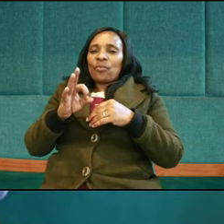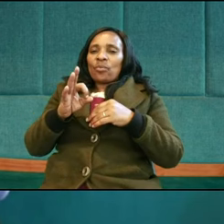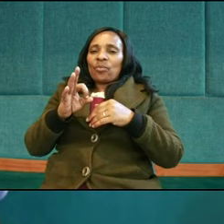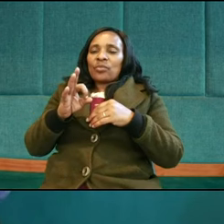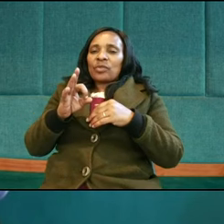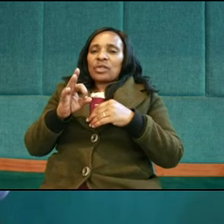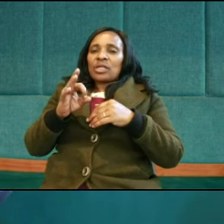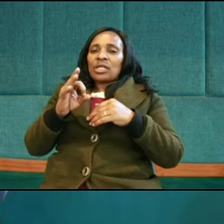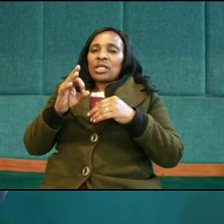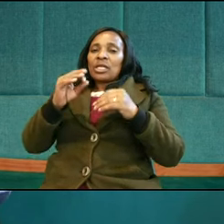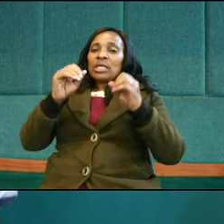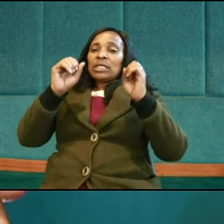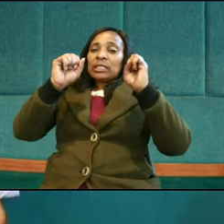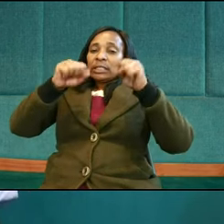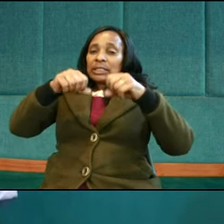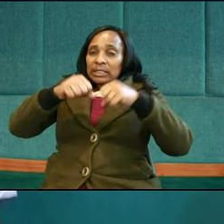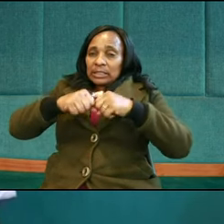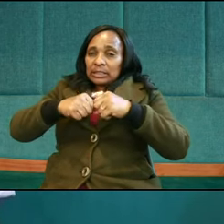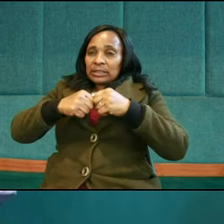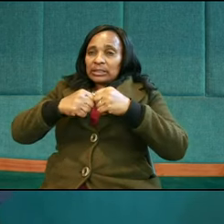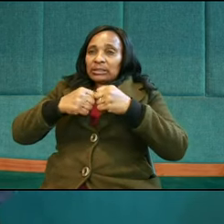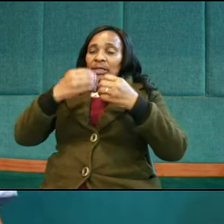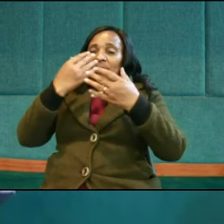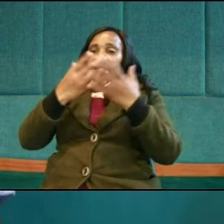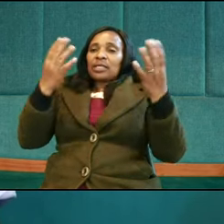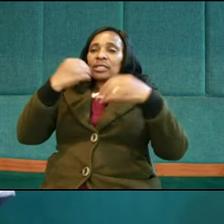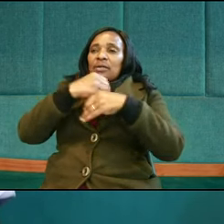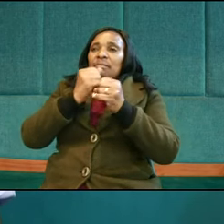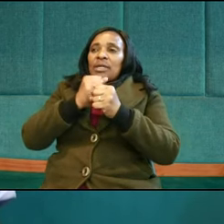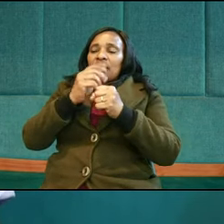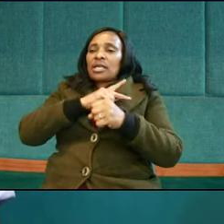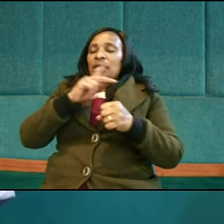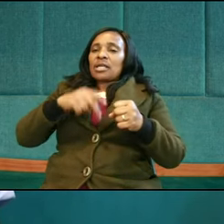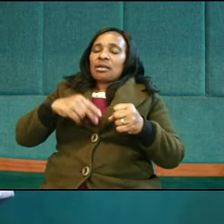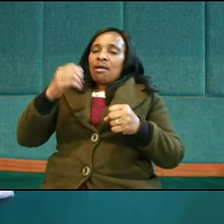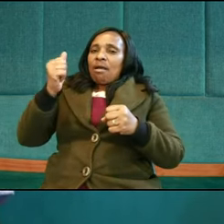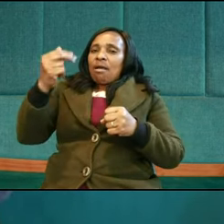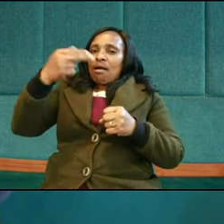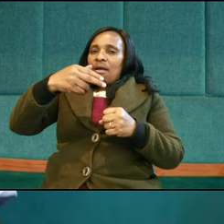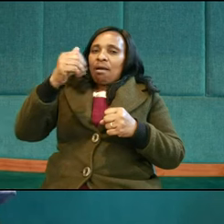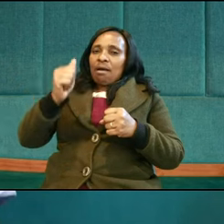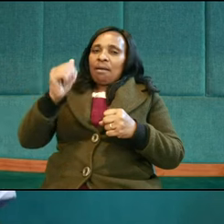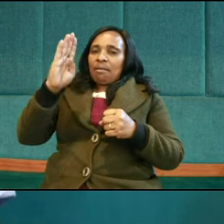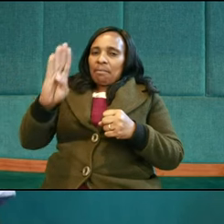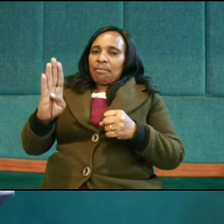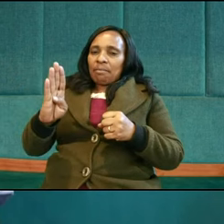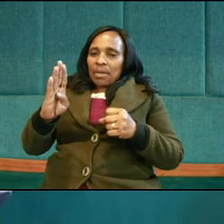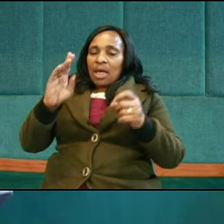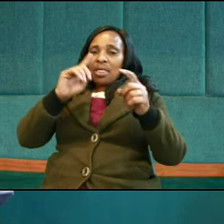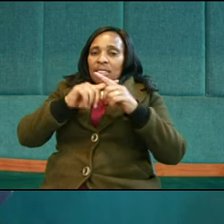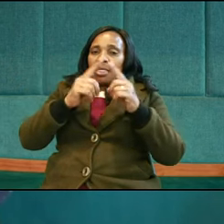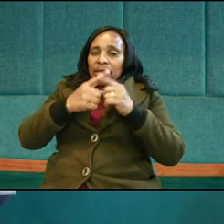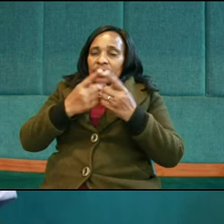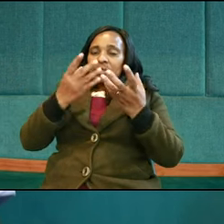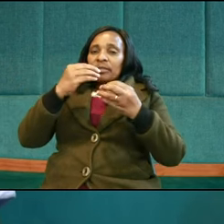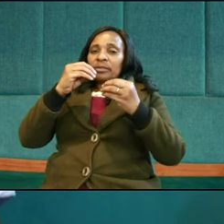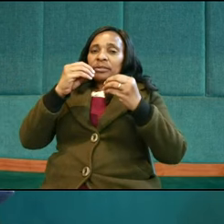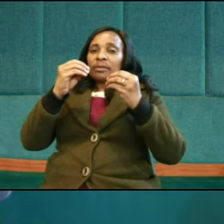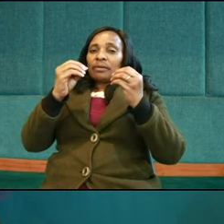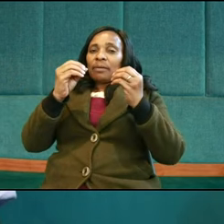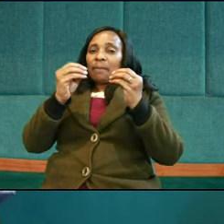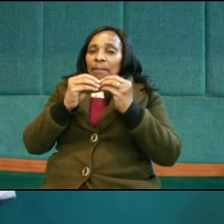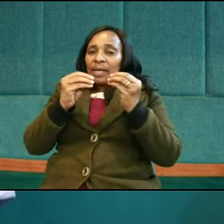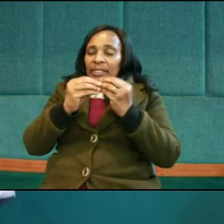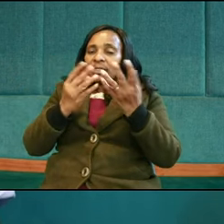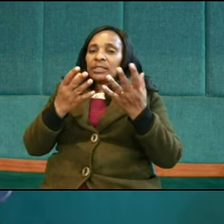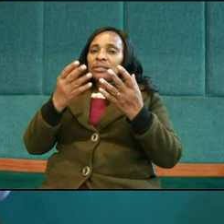one of the diplomatic ties he made was with King Ahab, of course. And he also made a tie